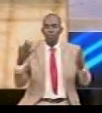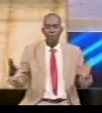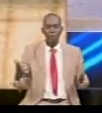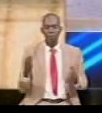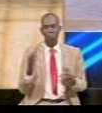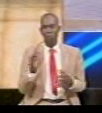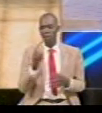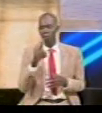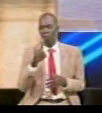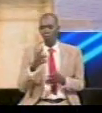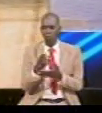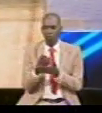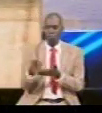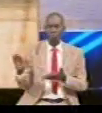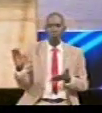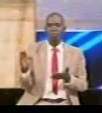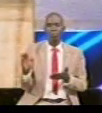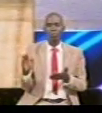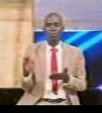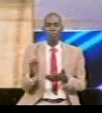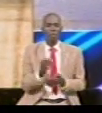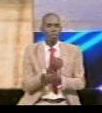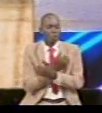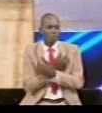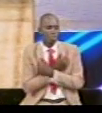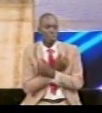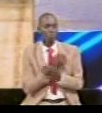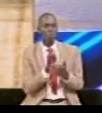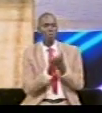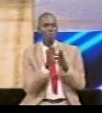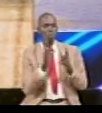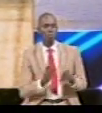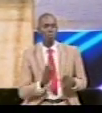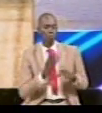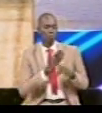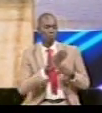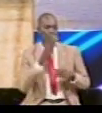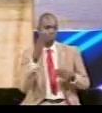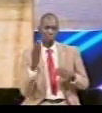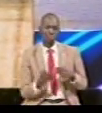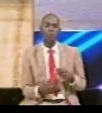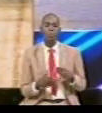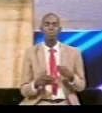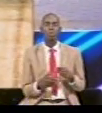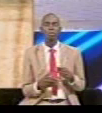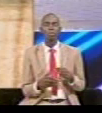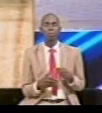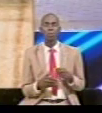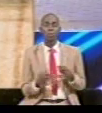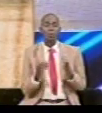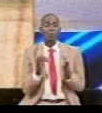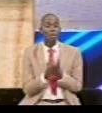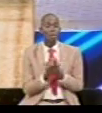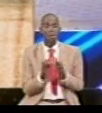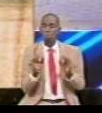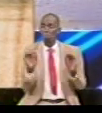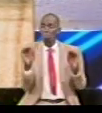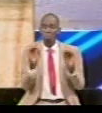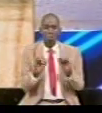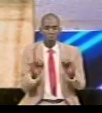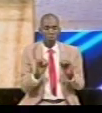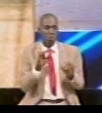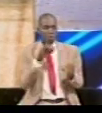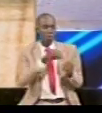reservation. Love him without a rival, that nothing of the